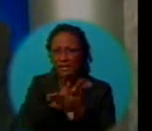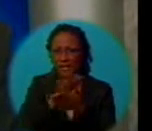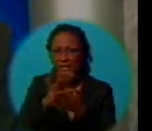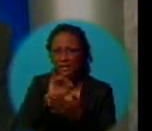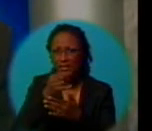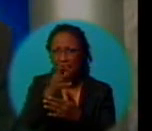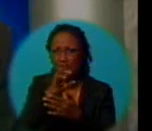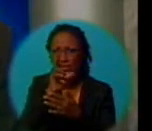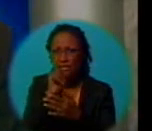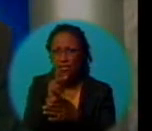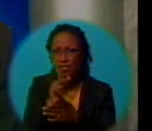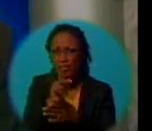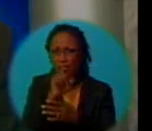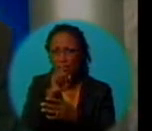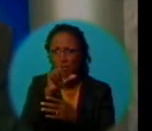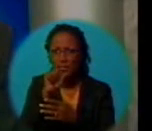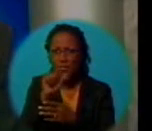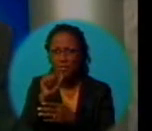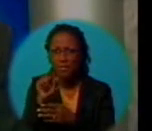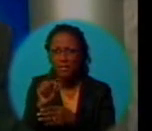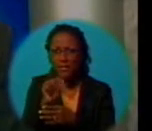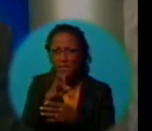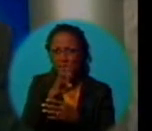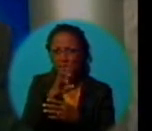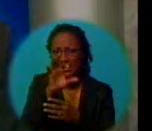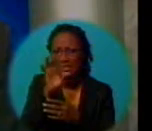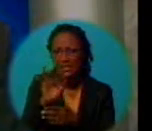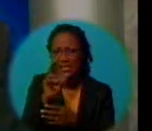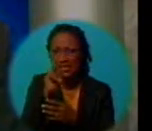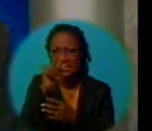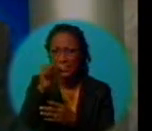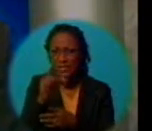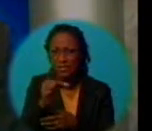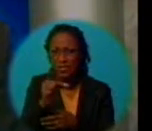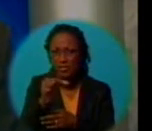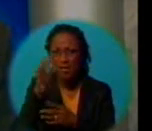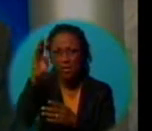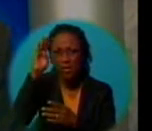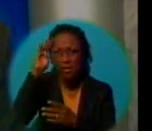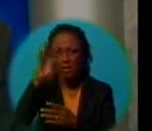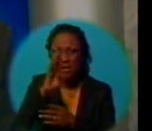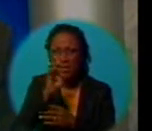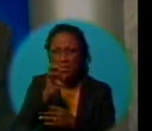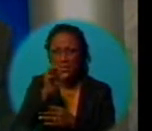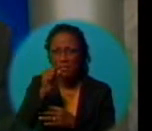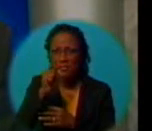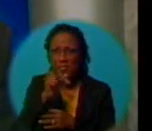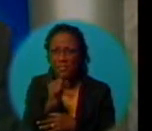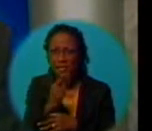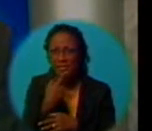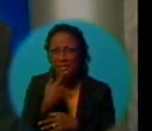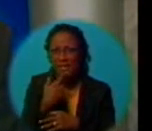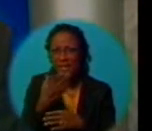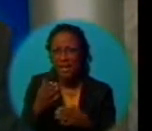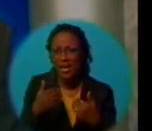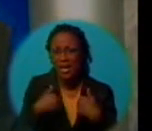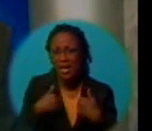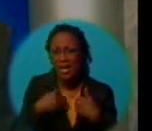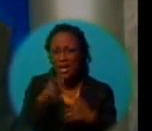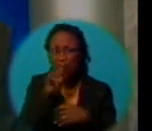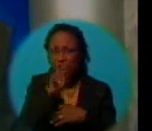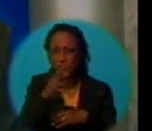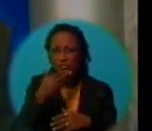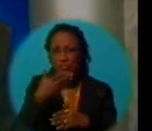kgs. Meanwhile, in the 69-kilogram weight class, Brian Best had two personal bests, 95 in the snatch and 120